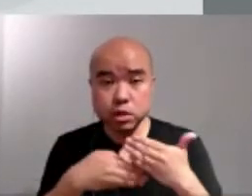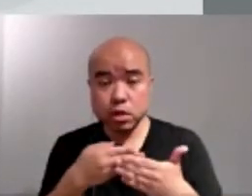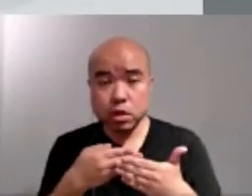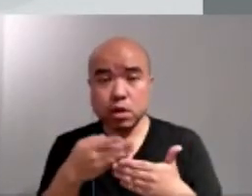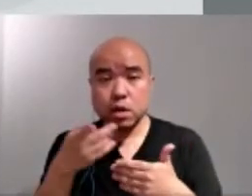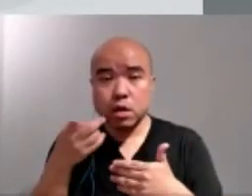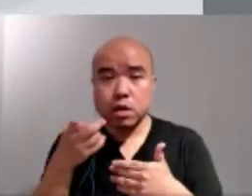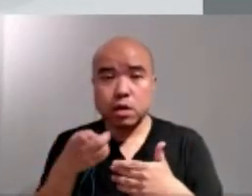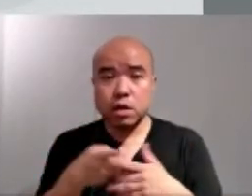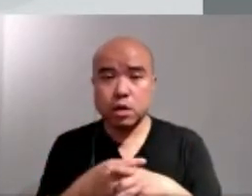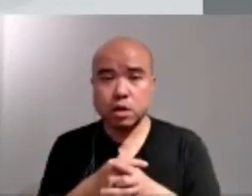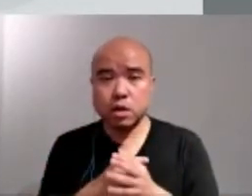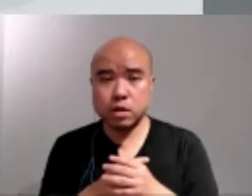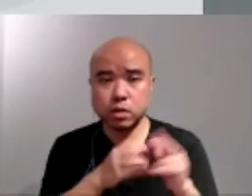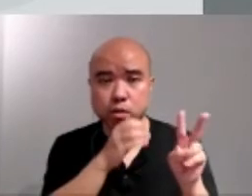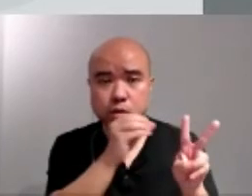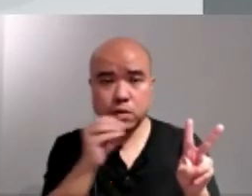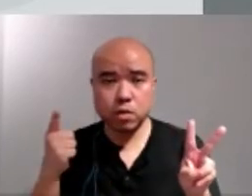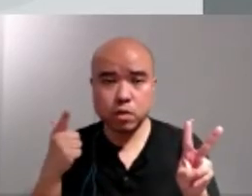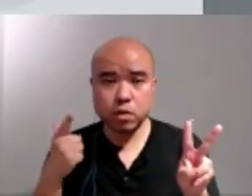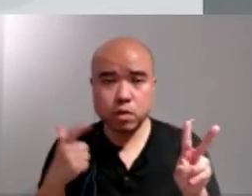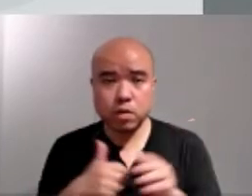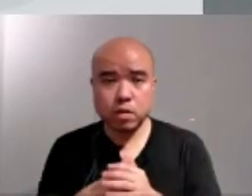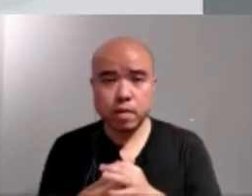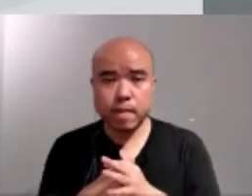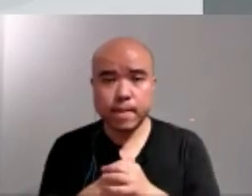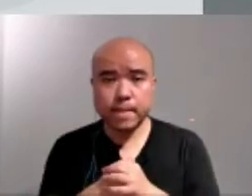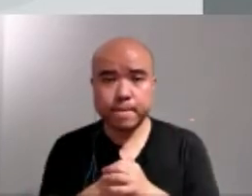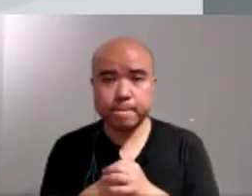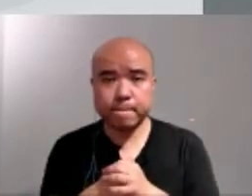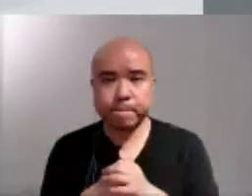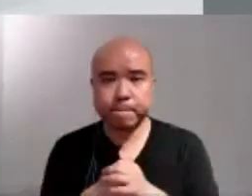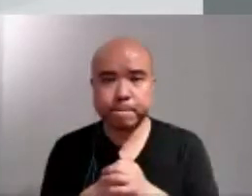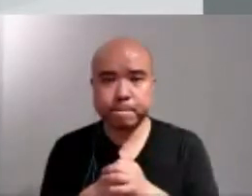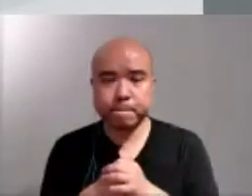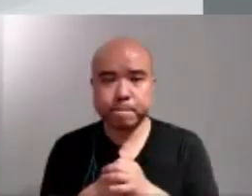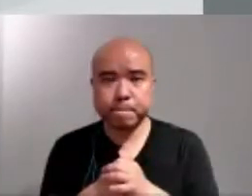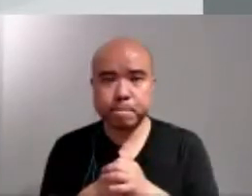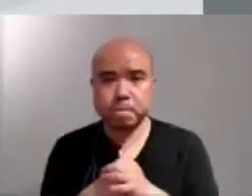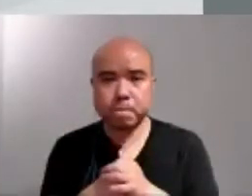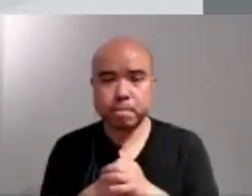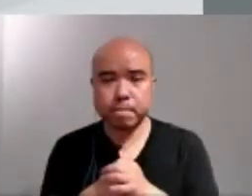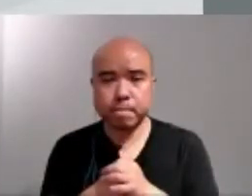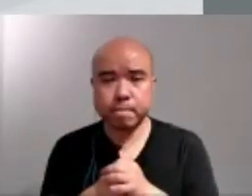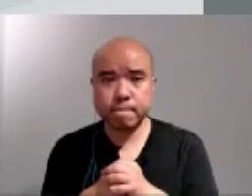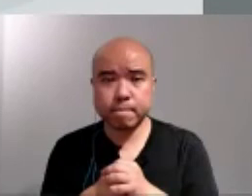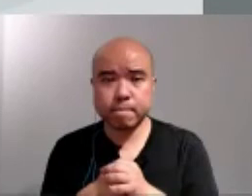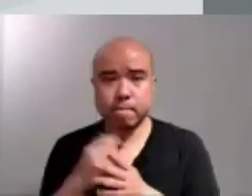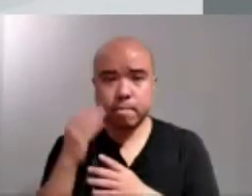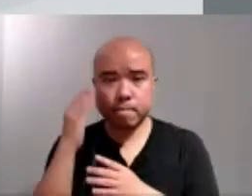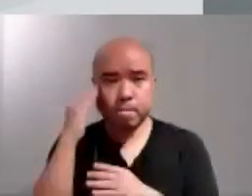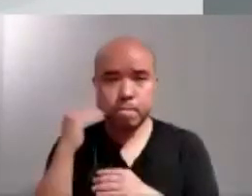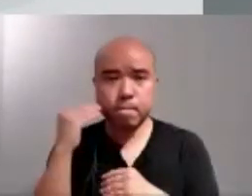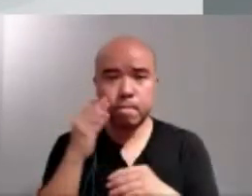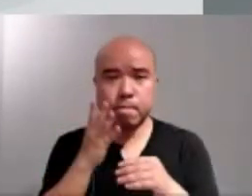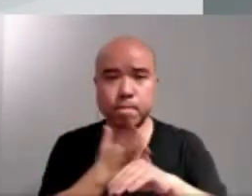in 2030, for 10 years, the Korean social economy